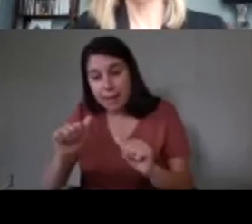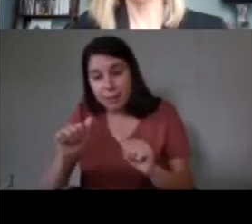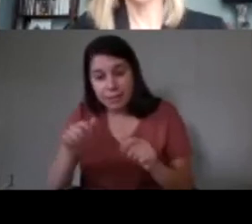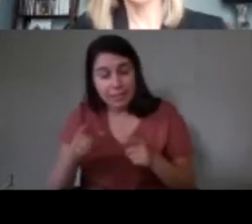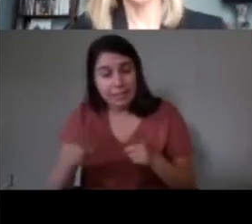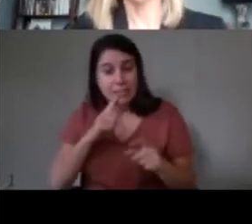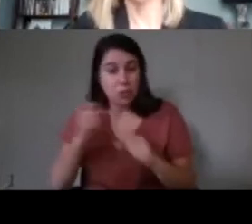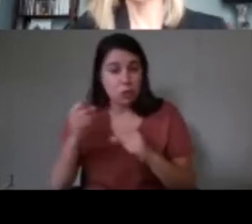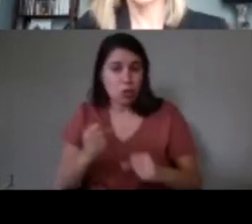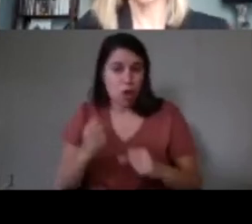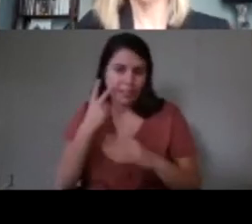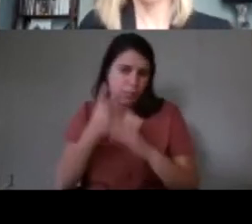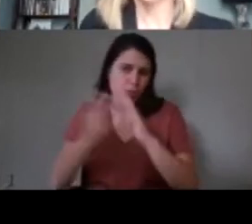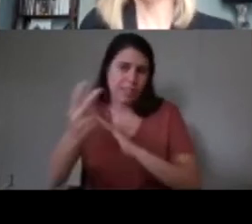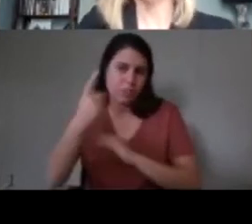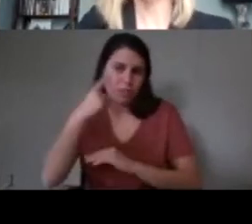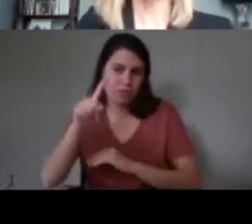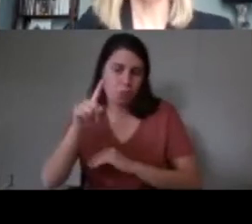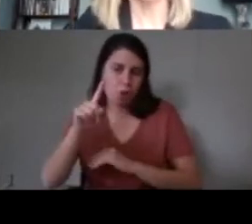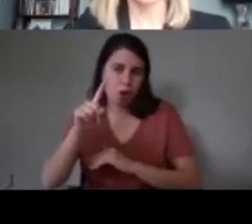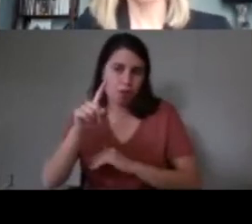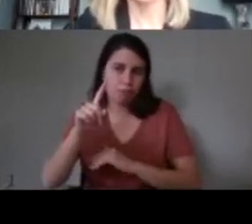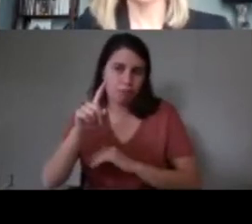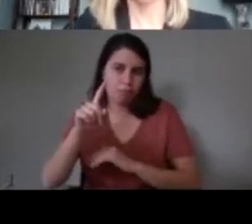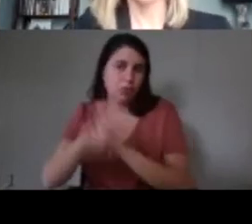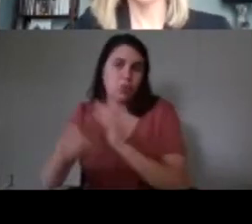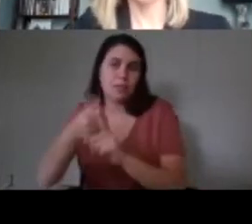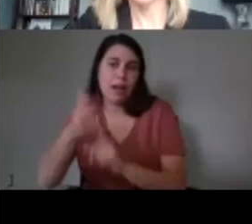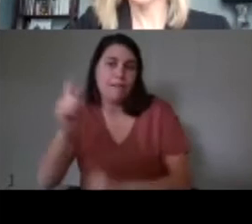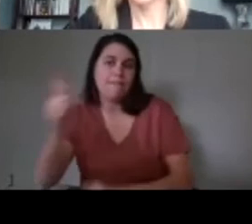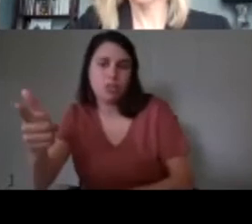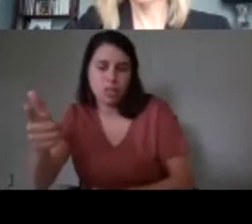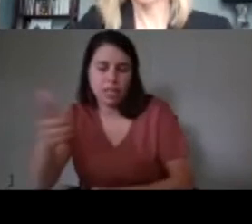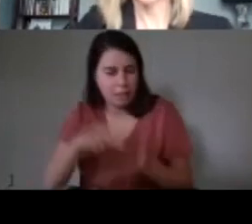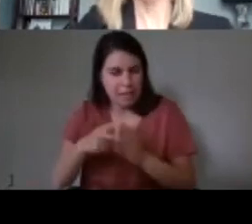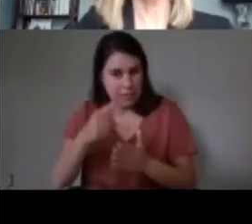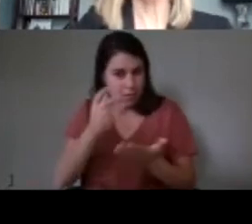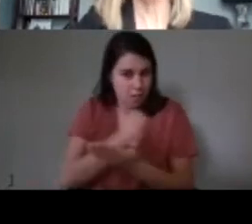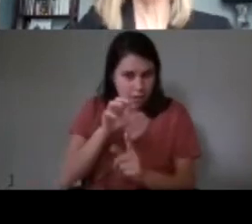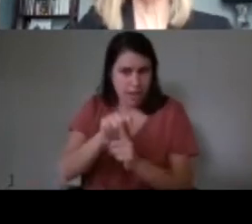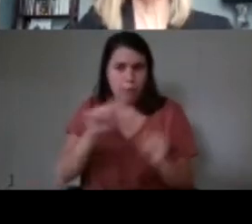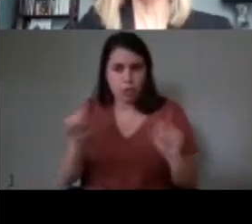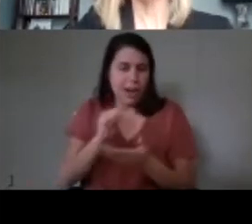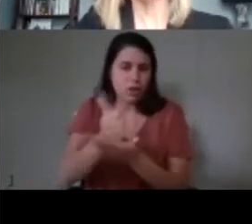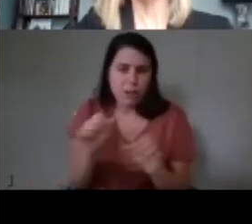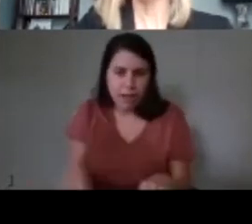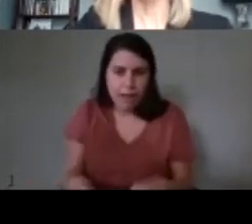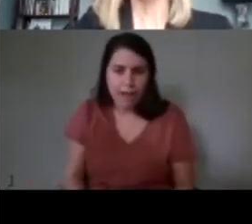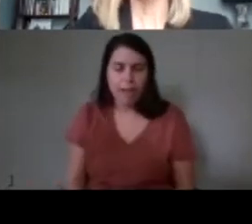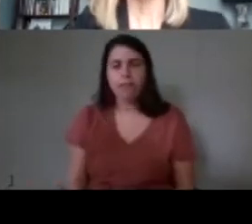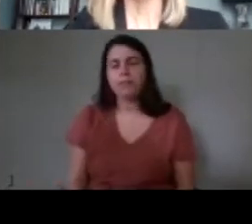of subsequent suicide, there definitely is opportunity for intervention here.